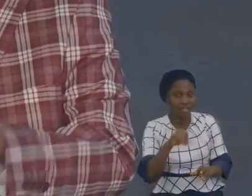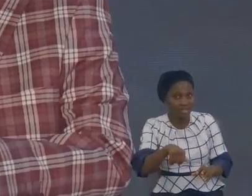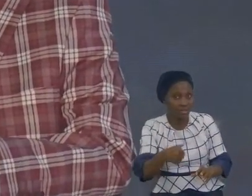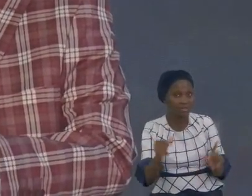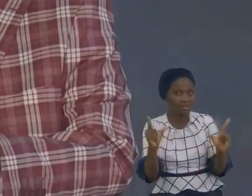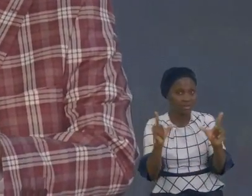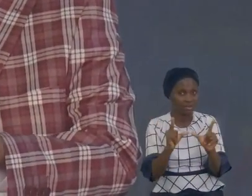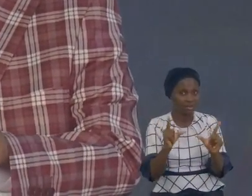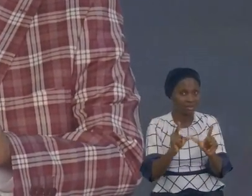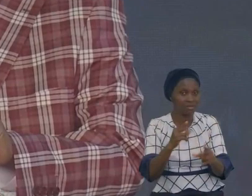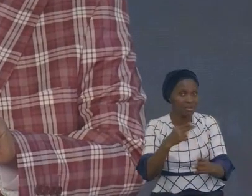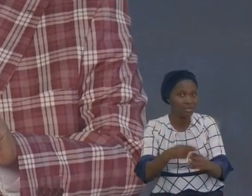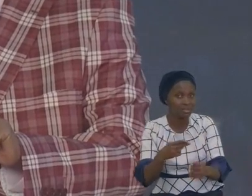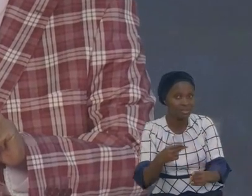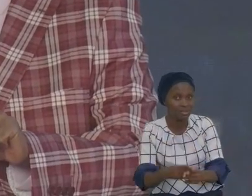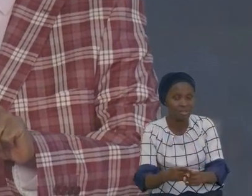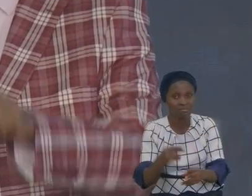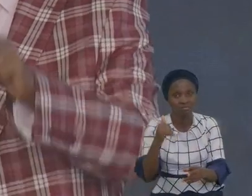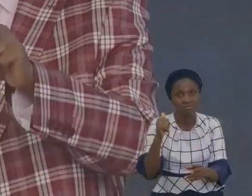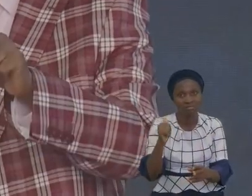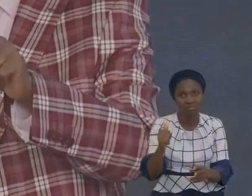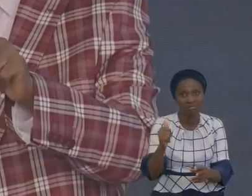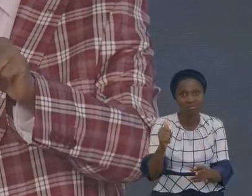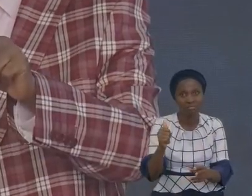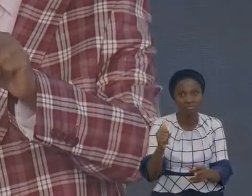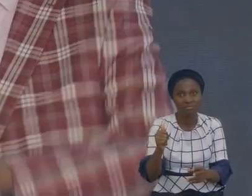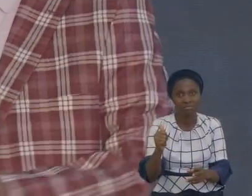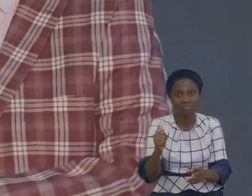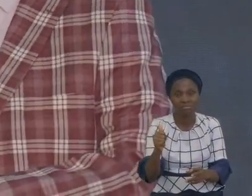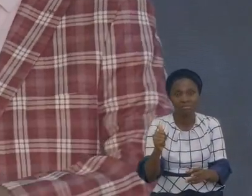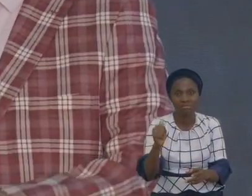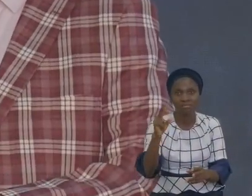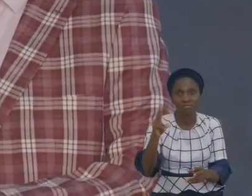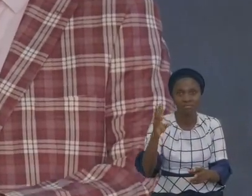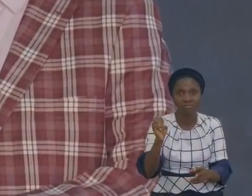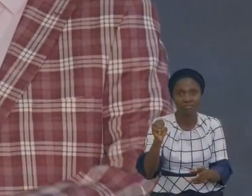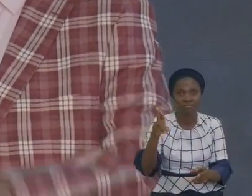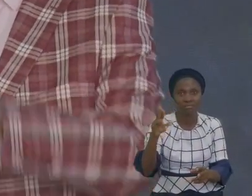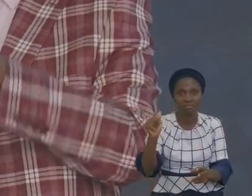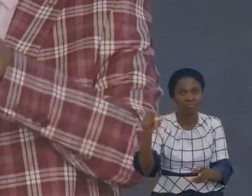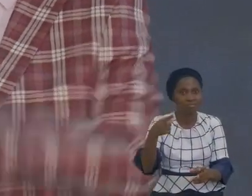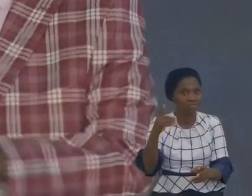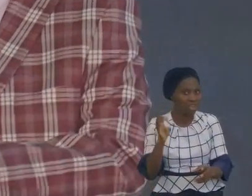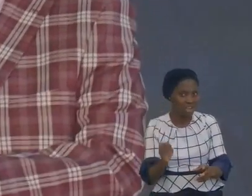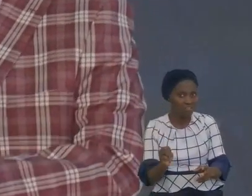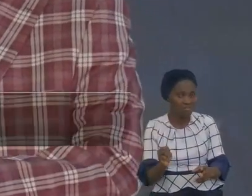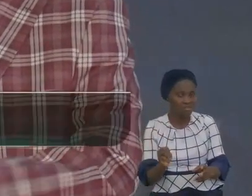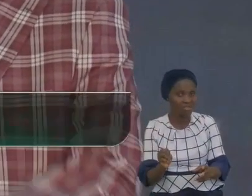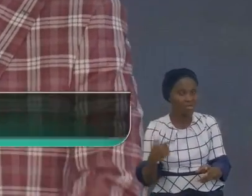We don't stay there all our lives. There's a level called